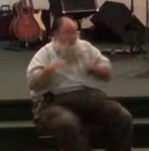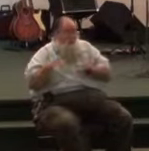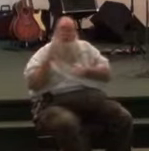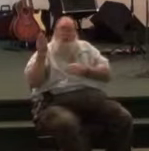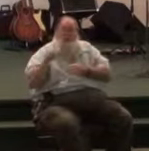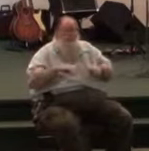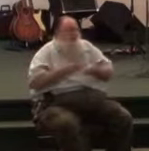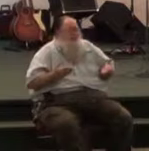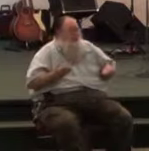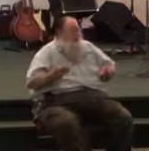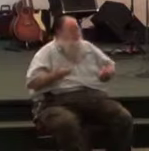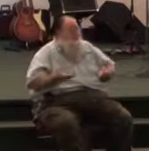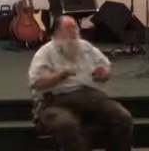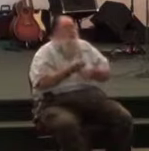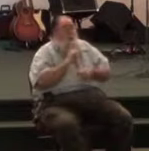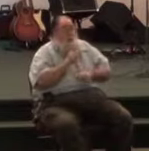to get it done.